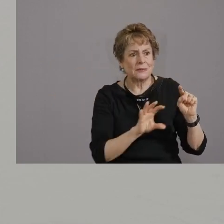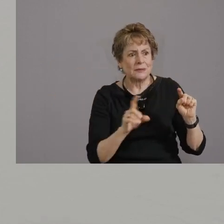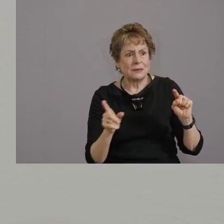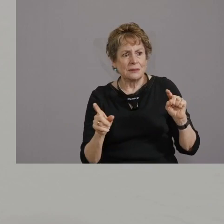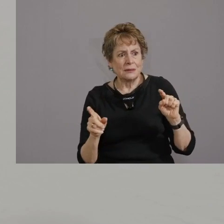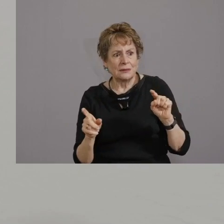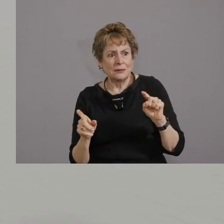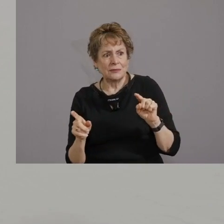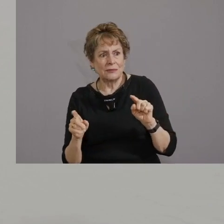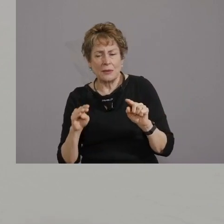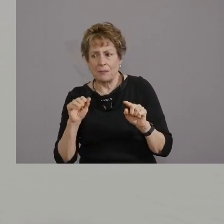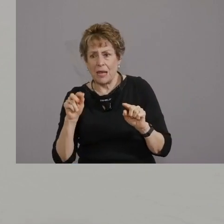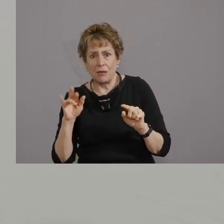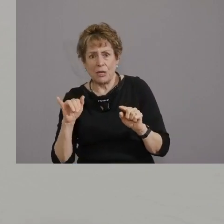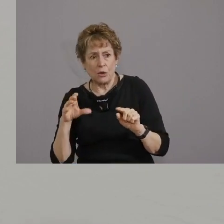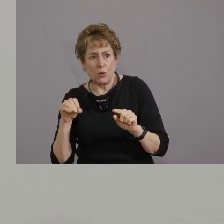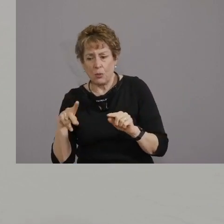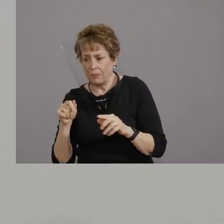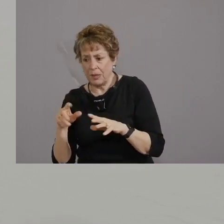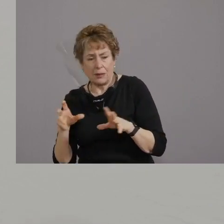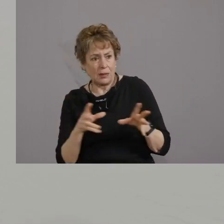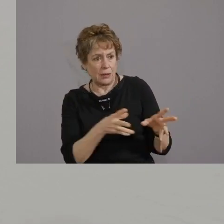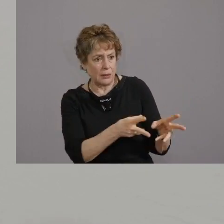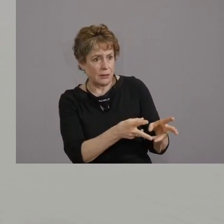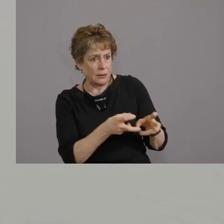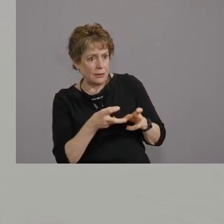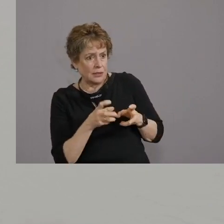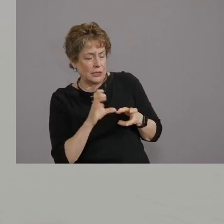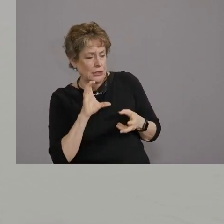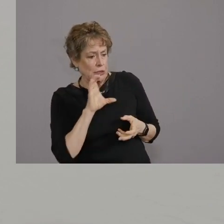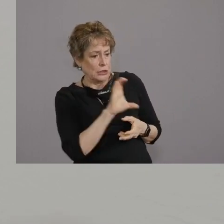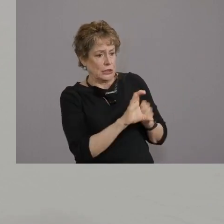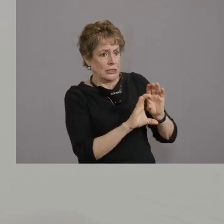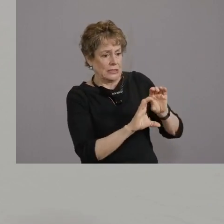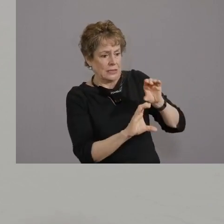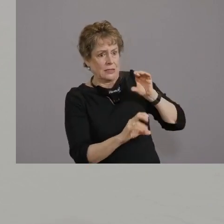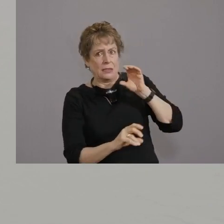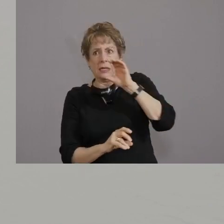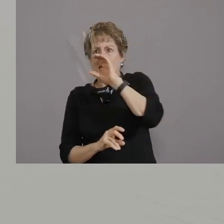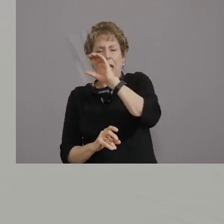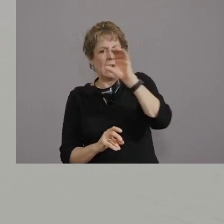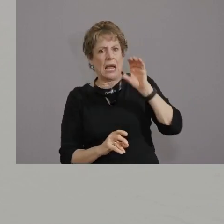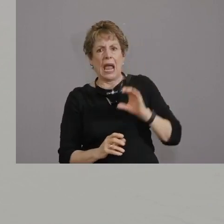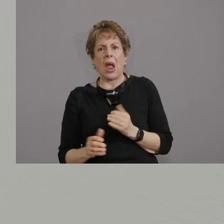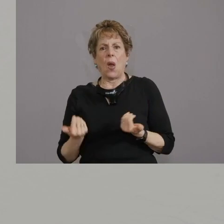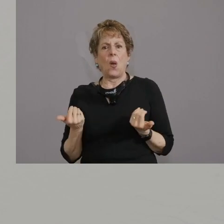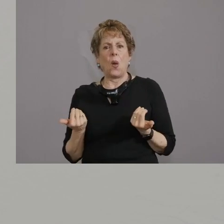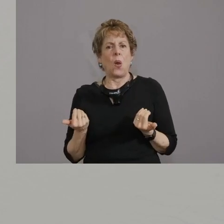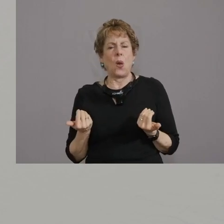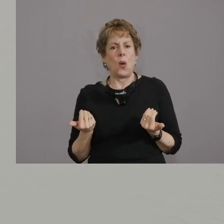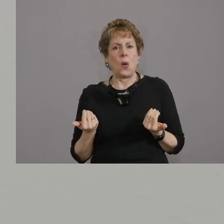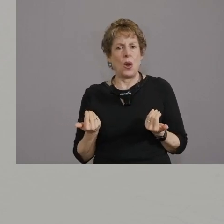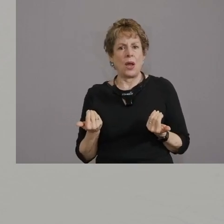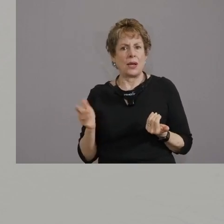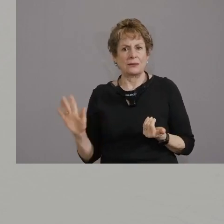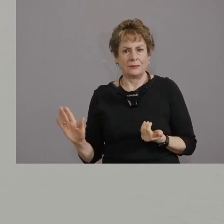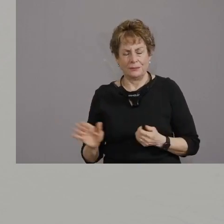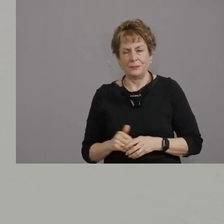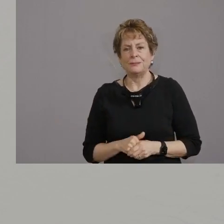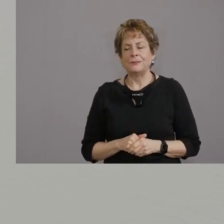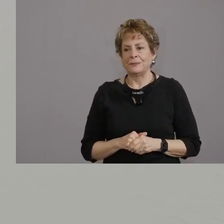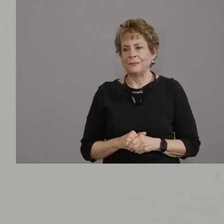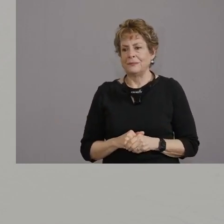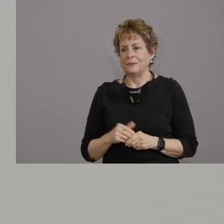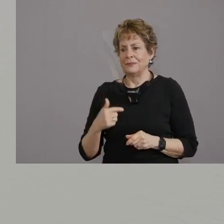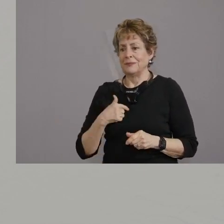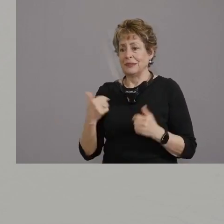are only using the Pfizer vaccine at our at State Farm Stadium and also for the Phoenix Municipal